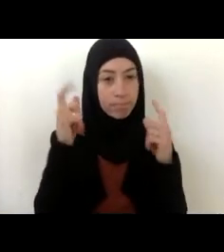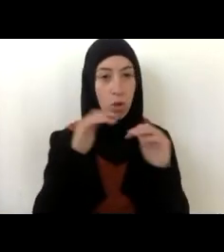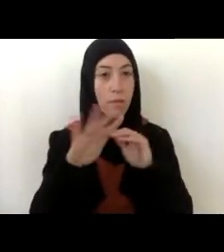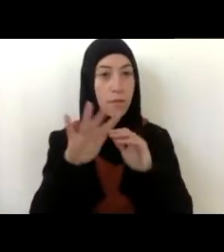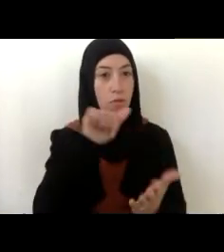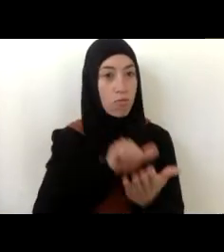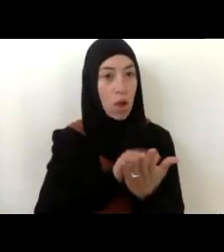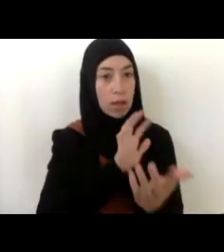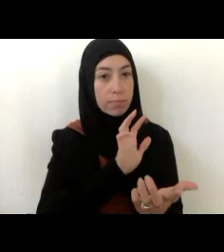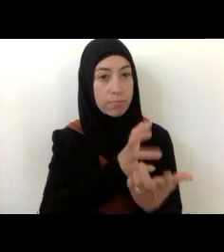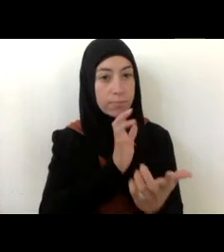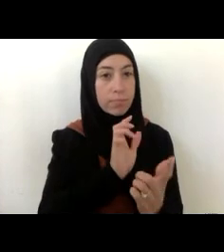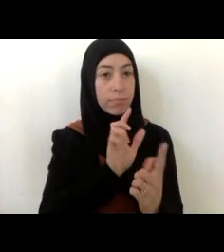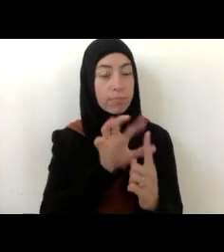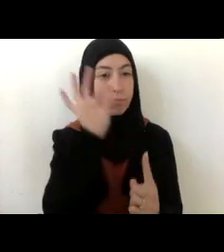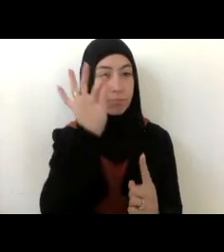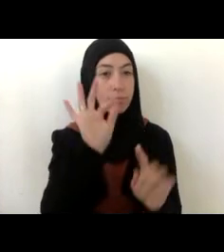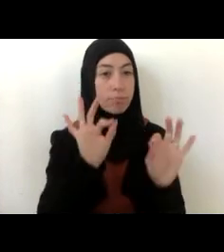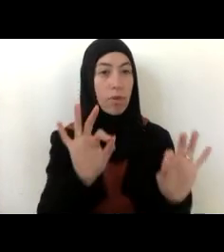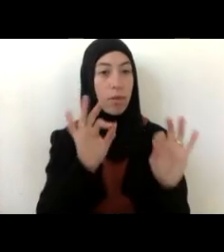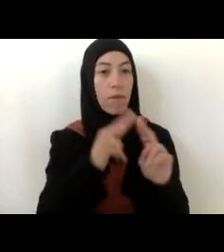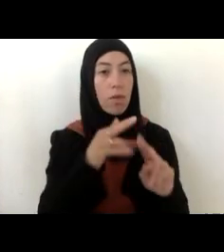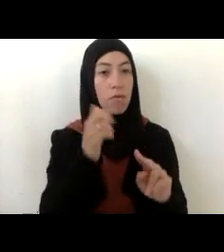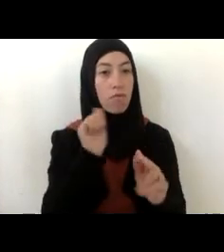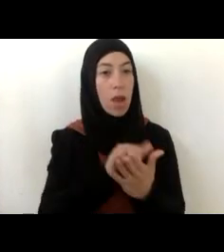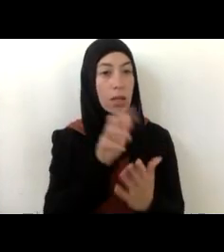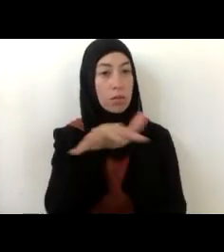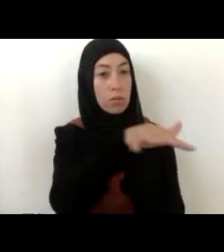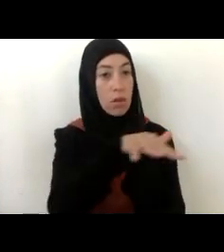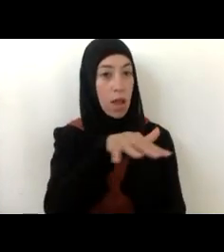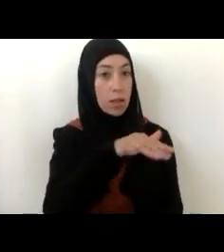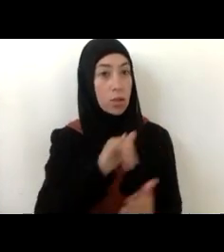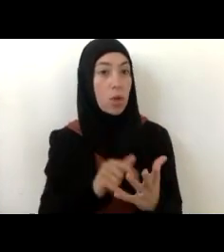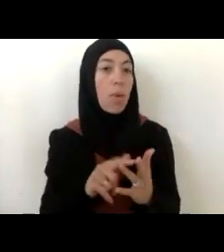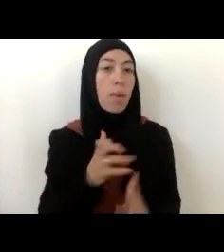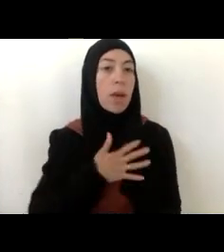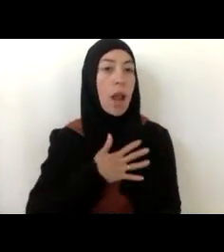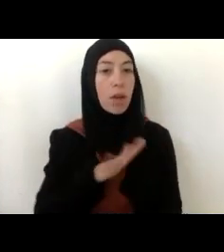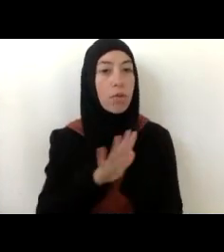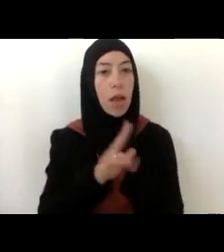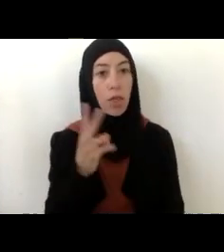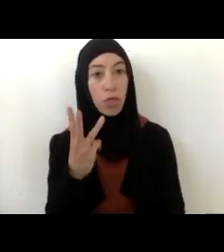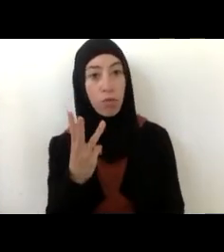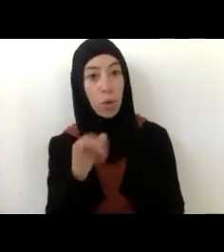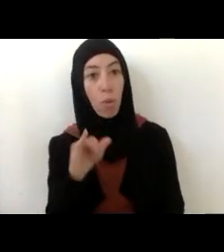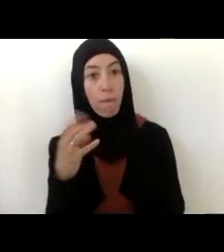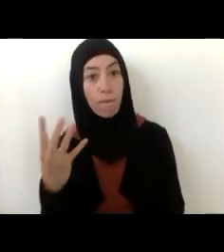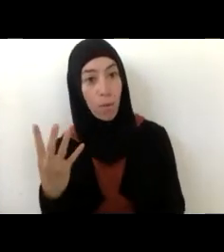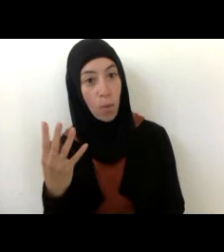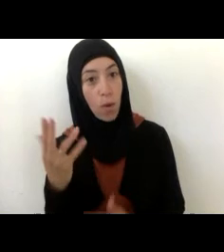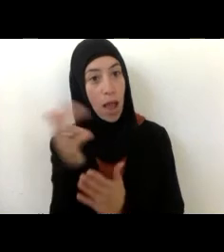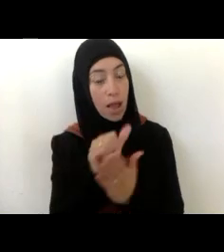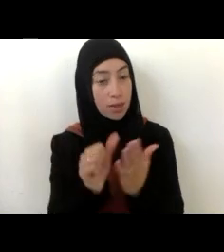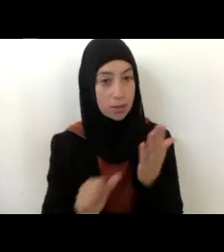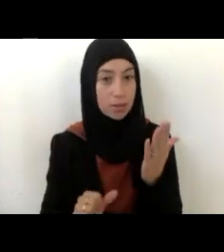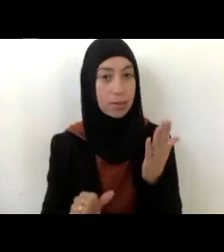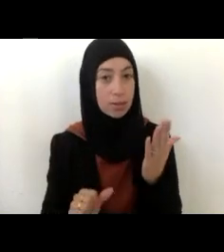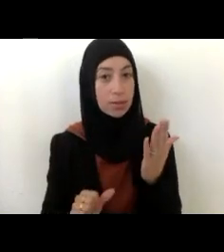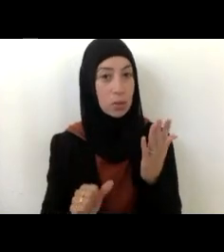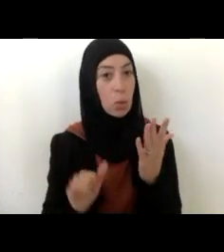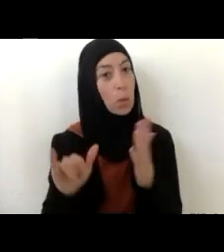one for that particular site. So we would like at least 3 or 4 artists or artist